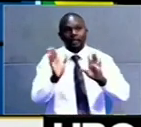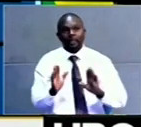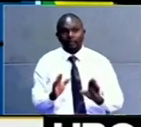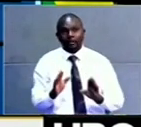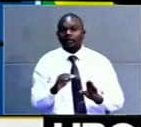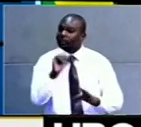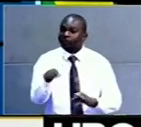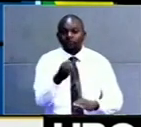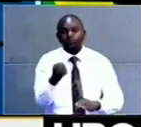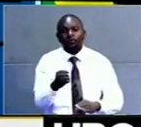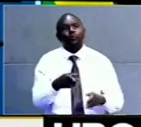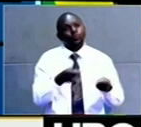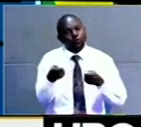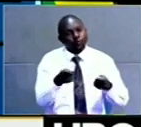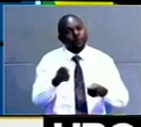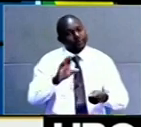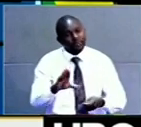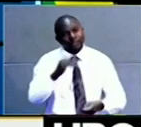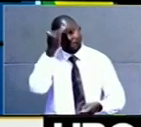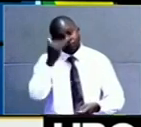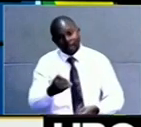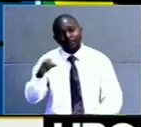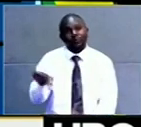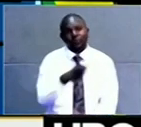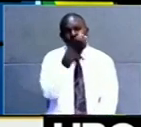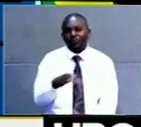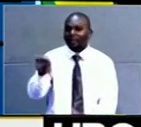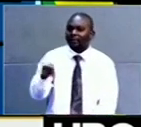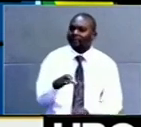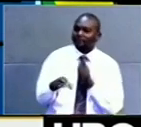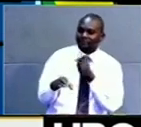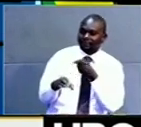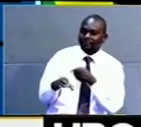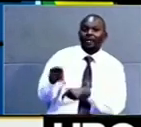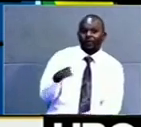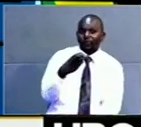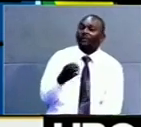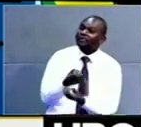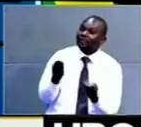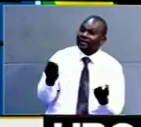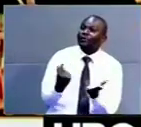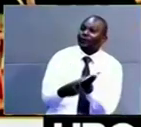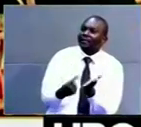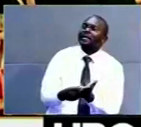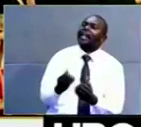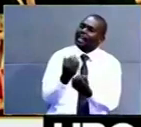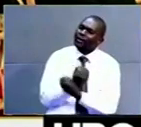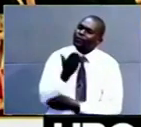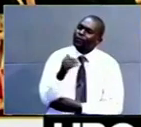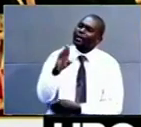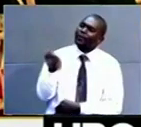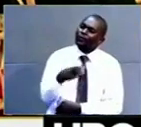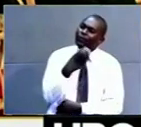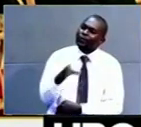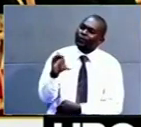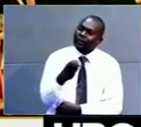Tebasobola kwekuma. That's why really bars, I know many Ugandans like bars, but you